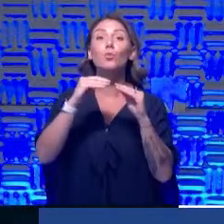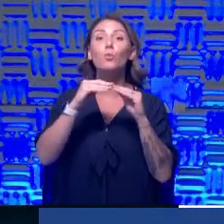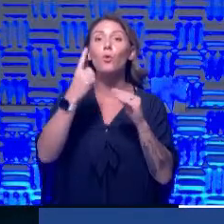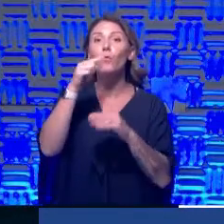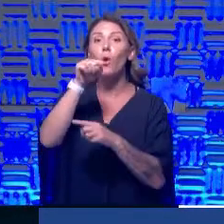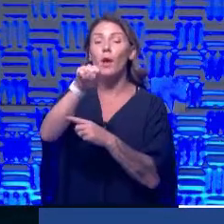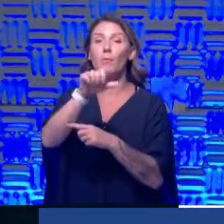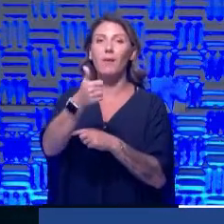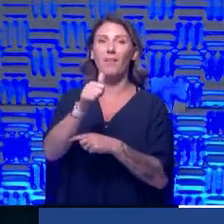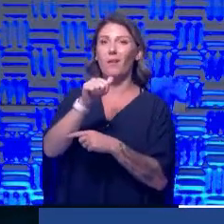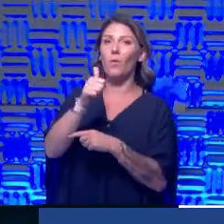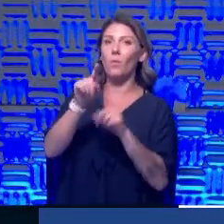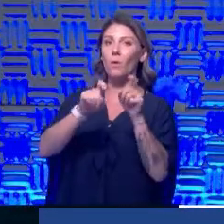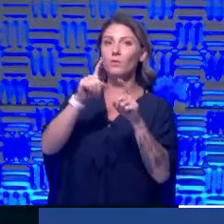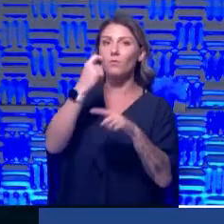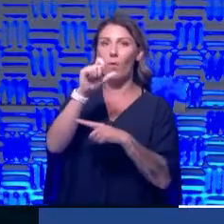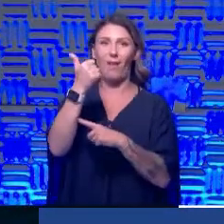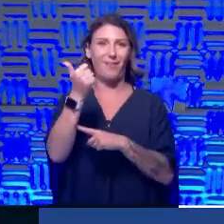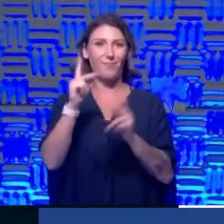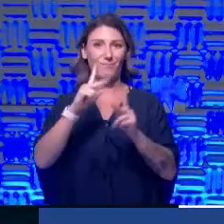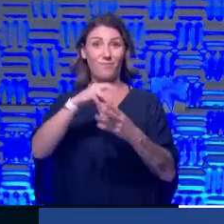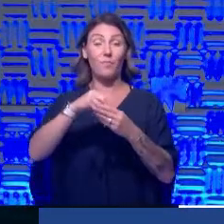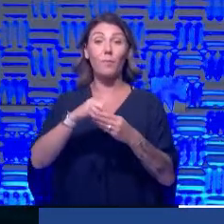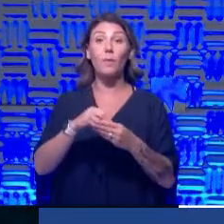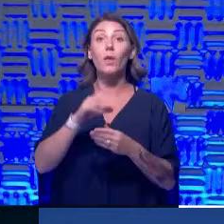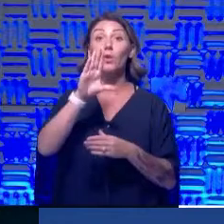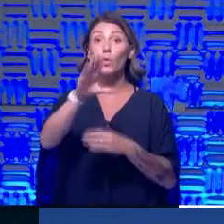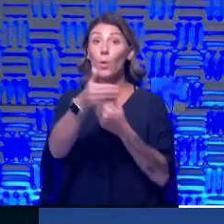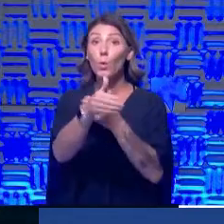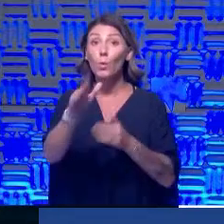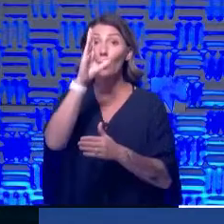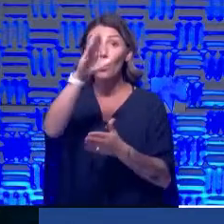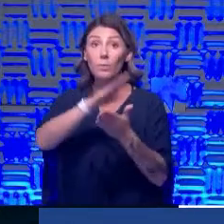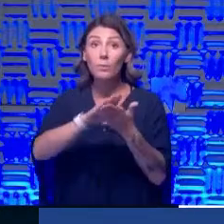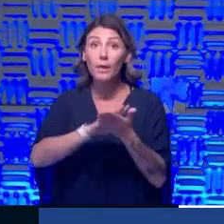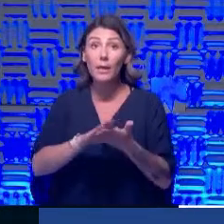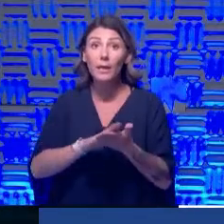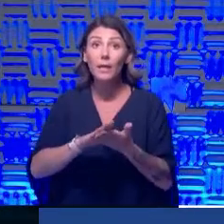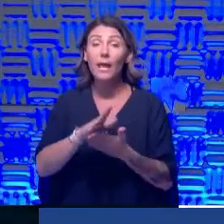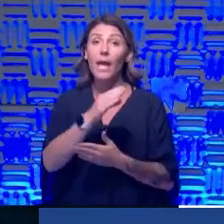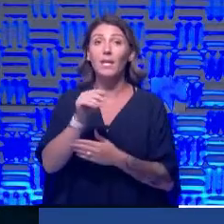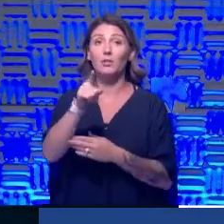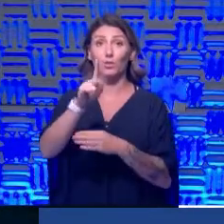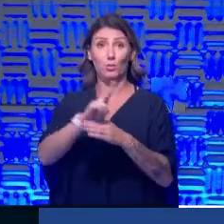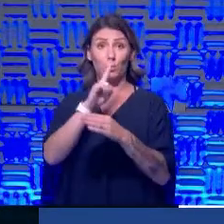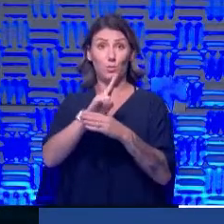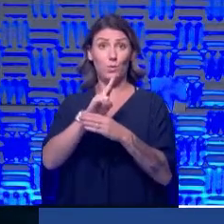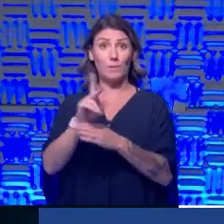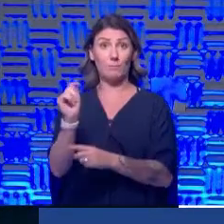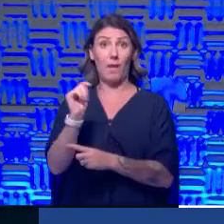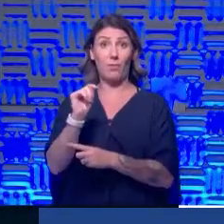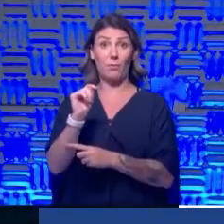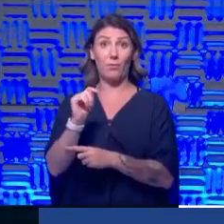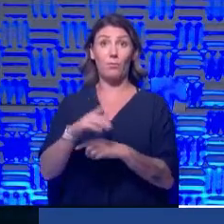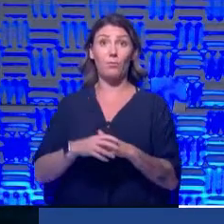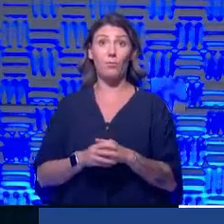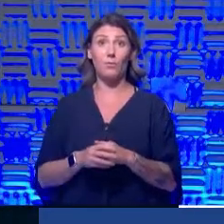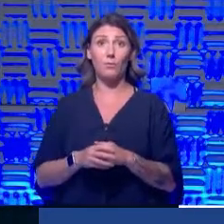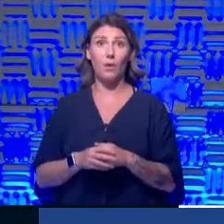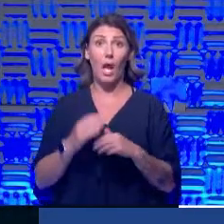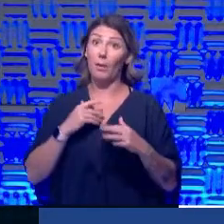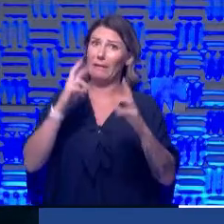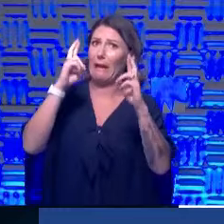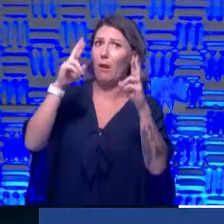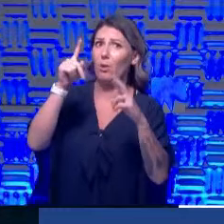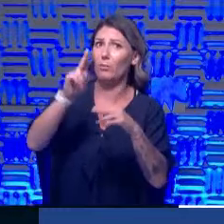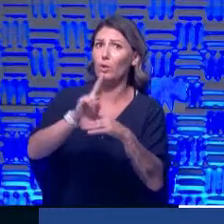other panelists. Are you going to have your room cleaned, and did you use the bathroom? I hope you Public, use the